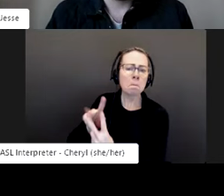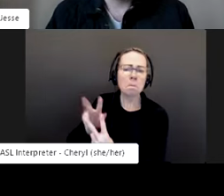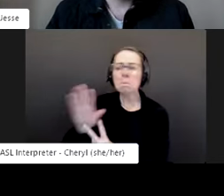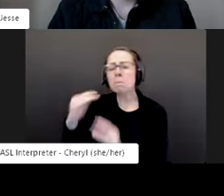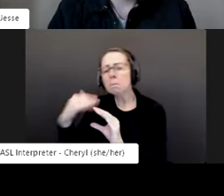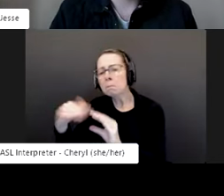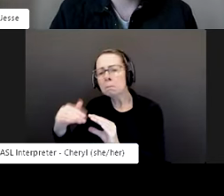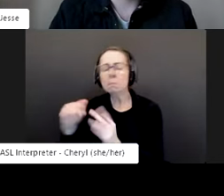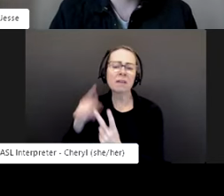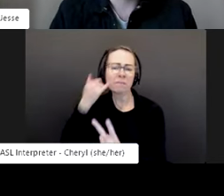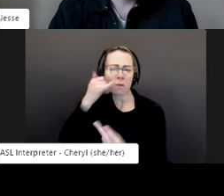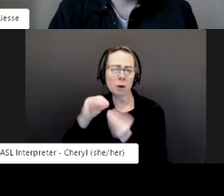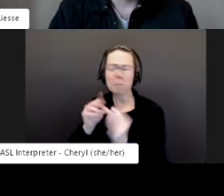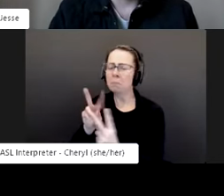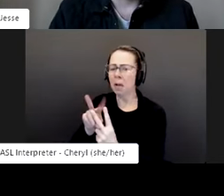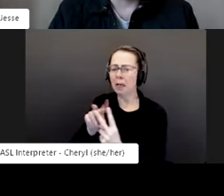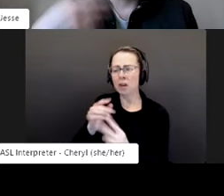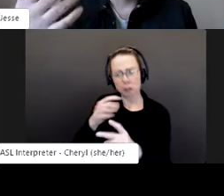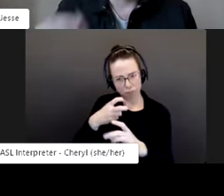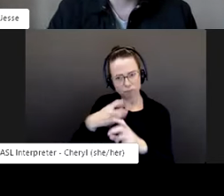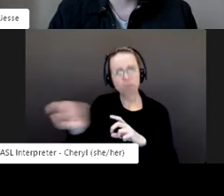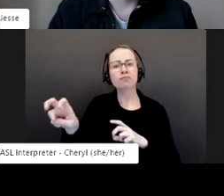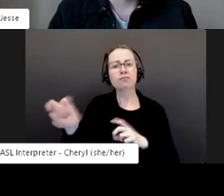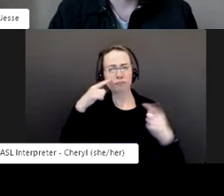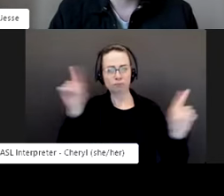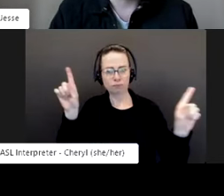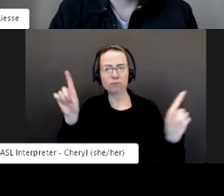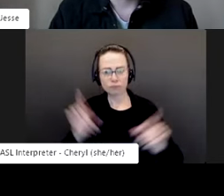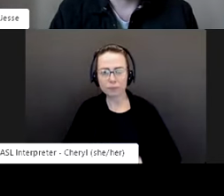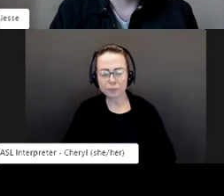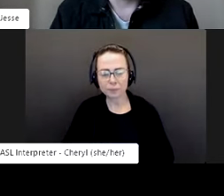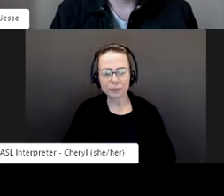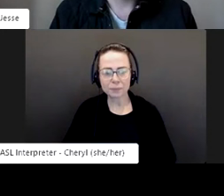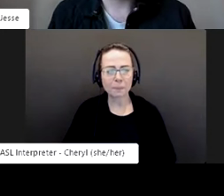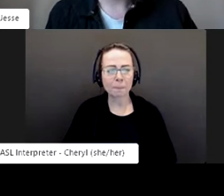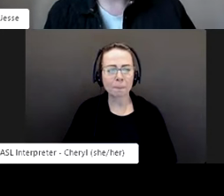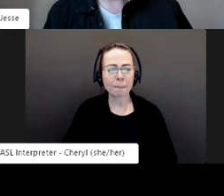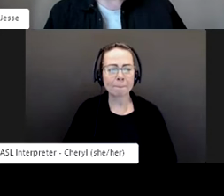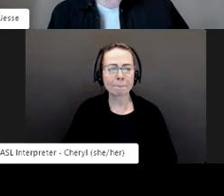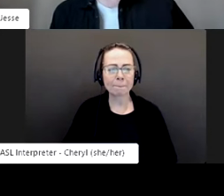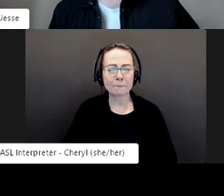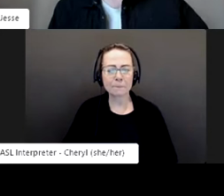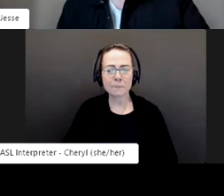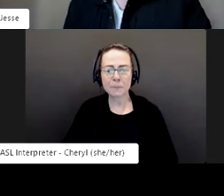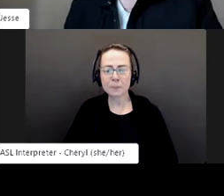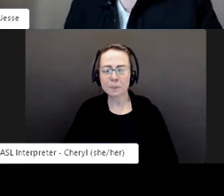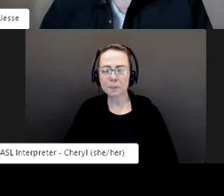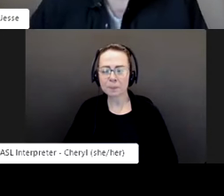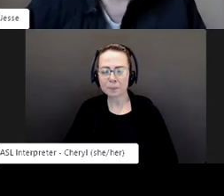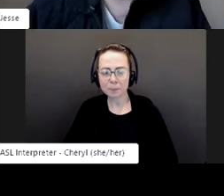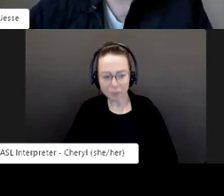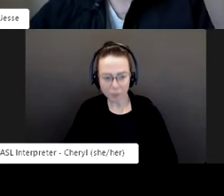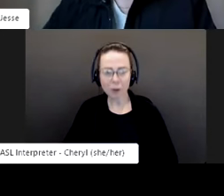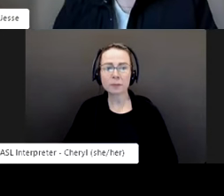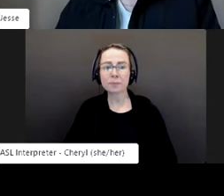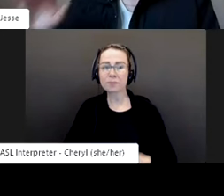need. And then you just use the banking platform to send money to a contact. So this is what that